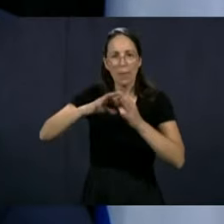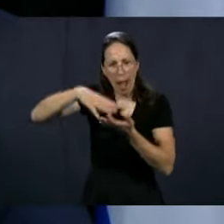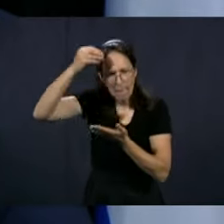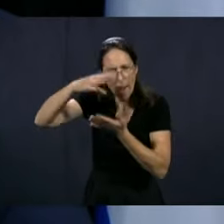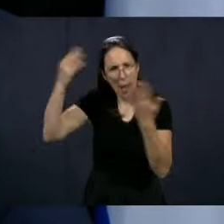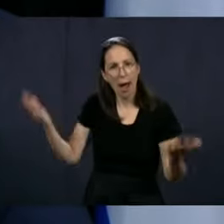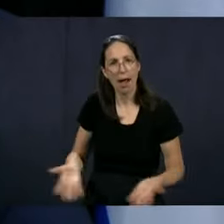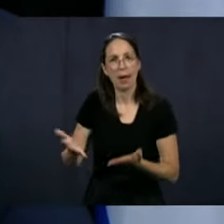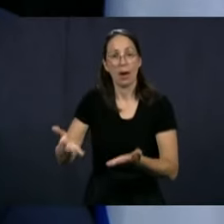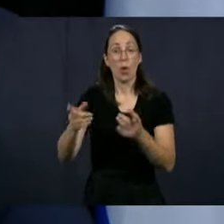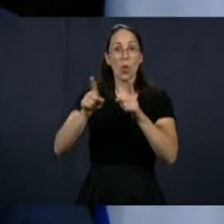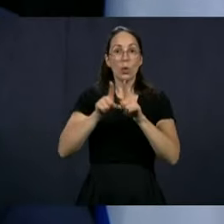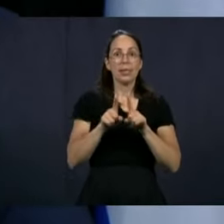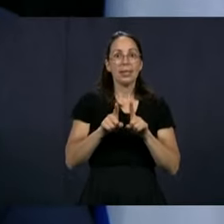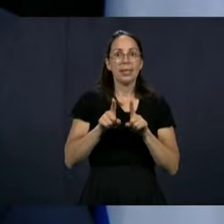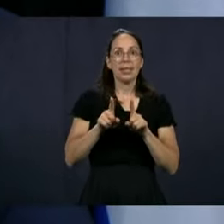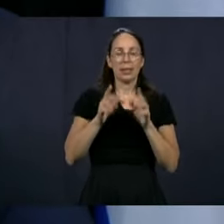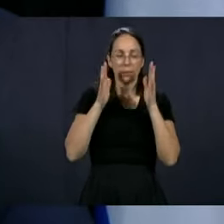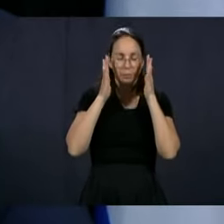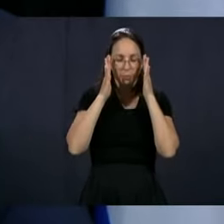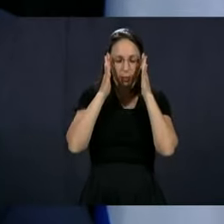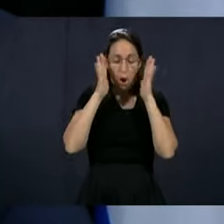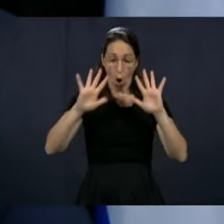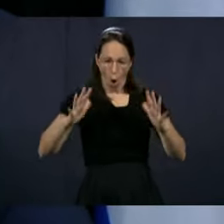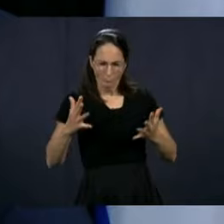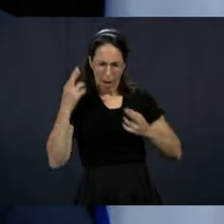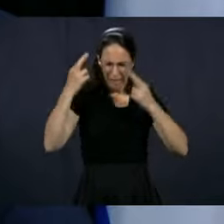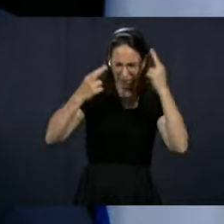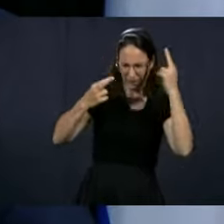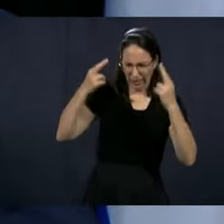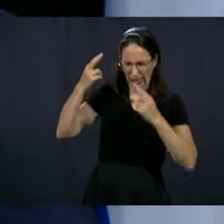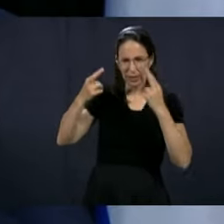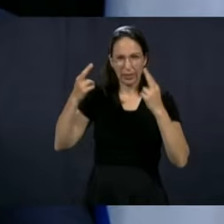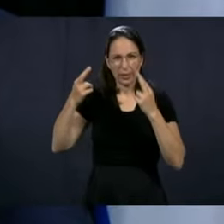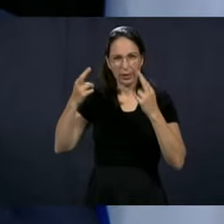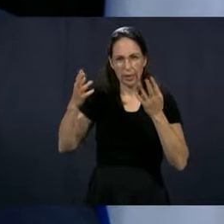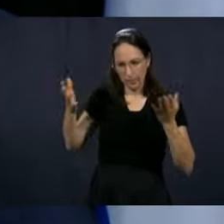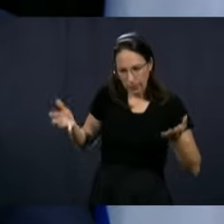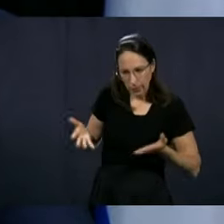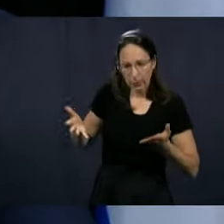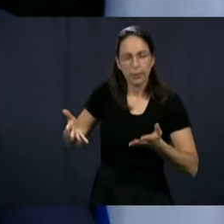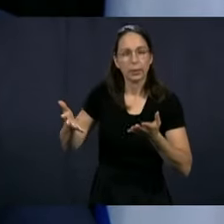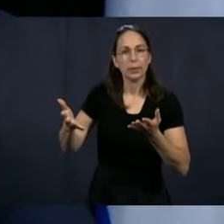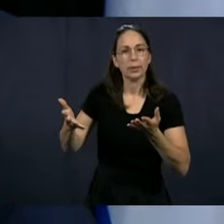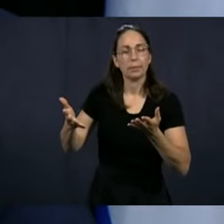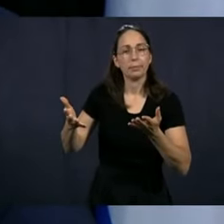And even, you know, we are looking at how we could even go further